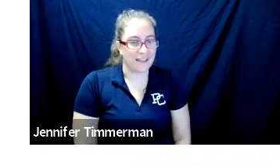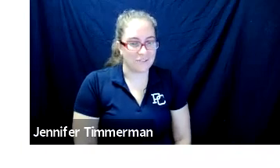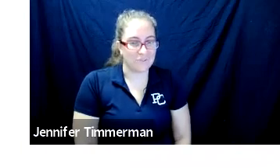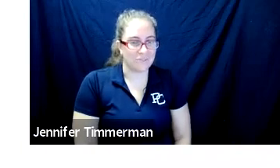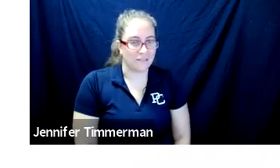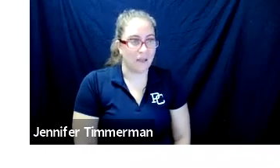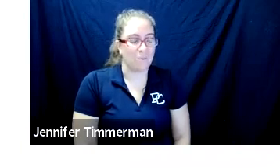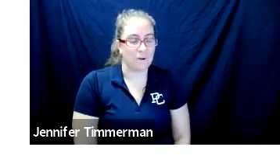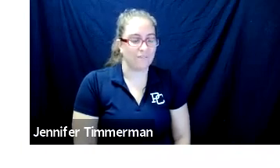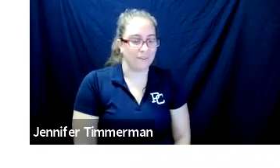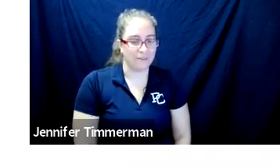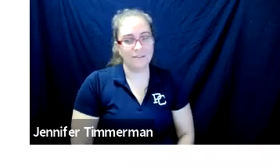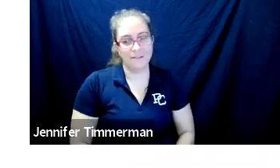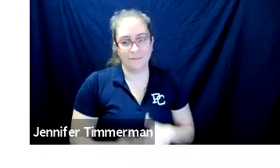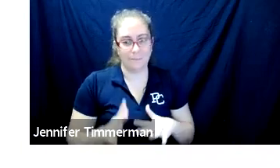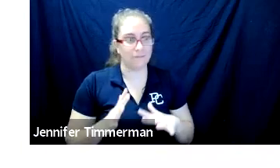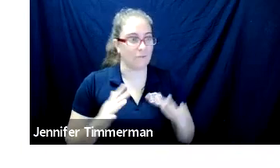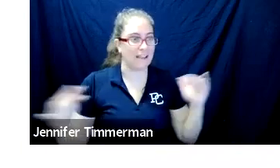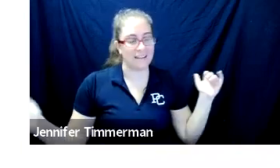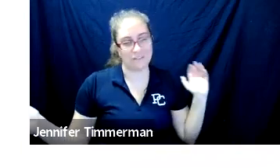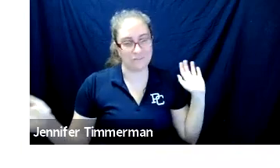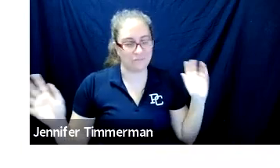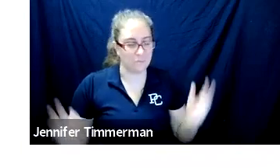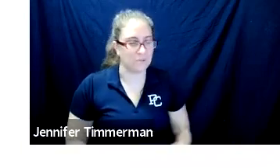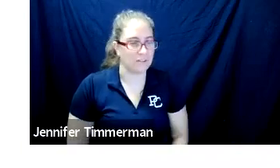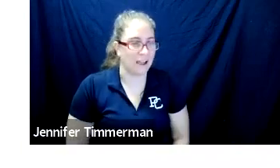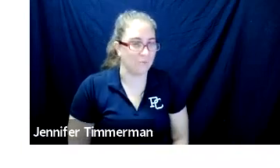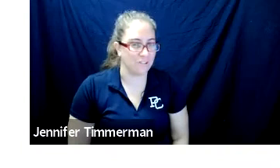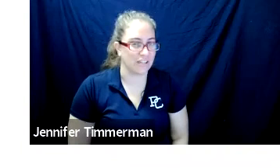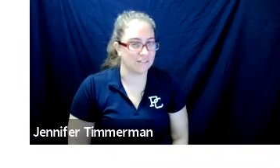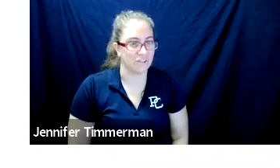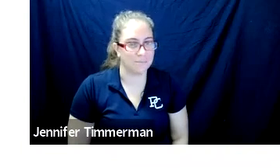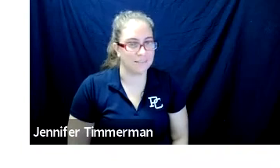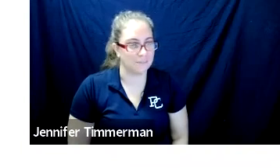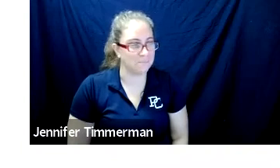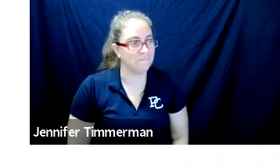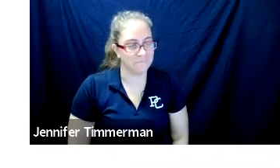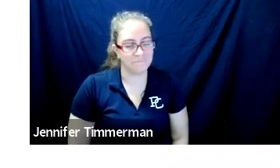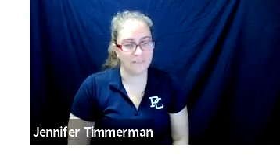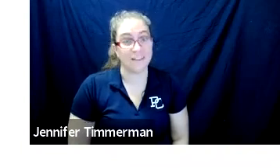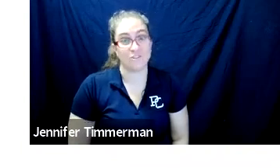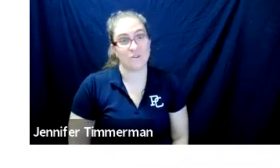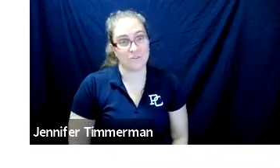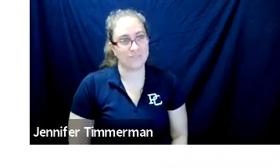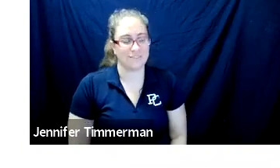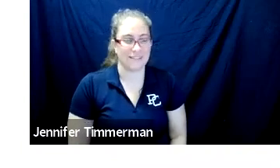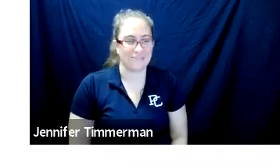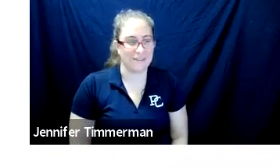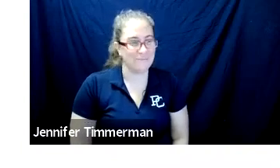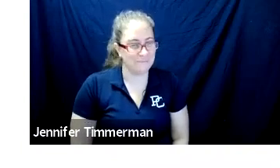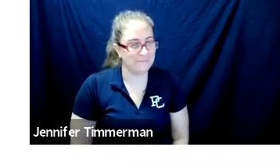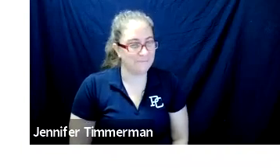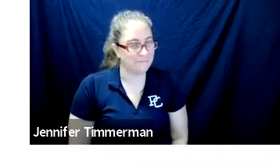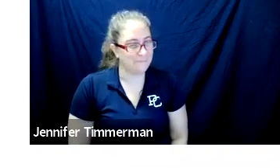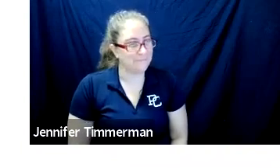summertime, I do a lot more of the variety of community outreach kind of jobs that I enjoy those. It's a lot of